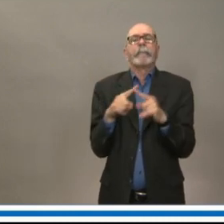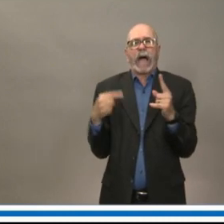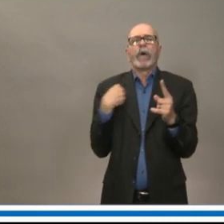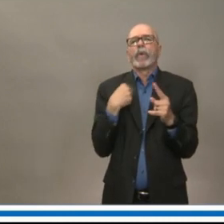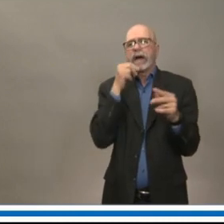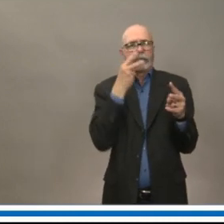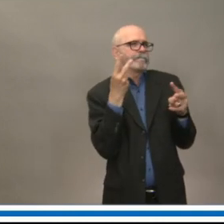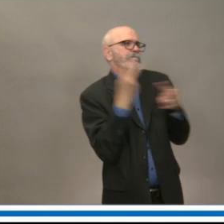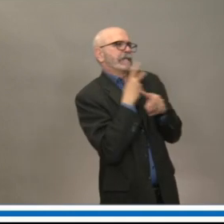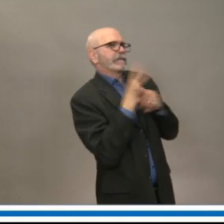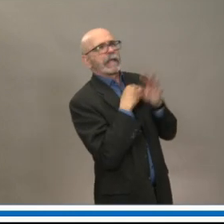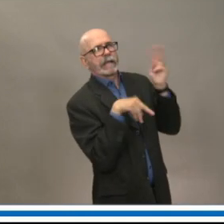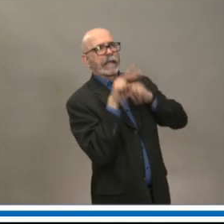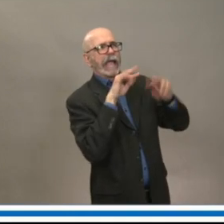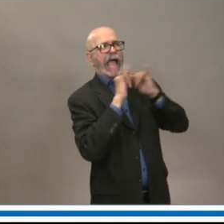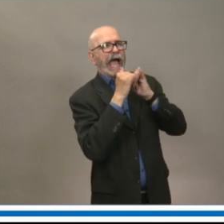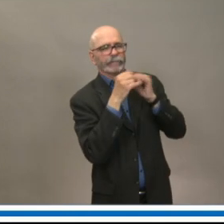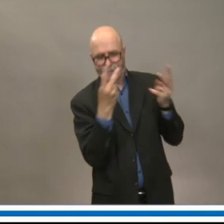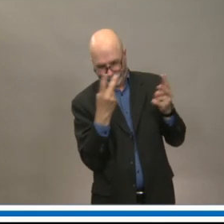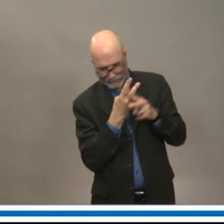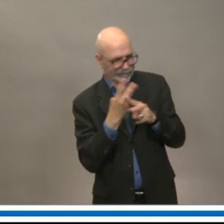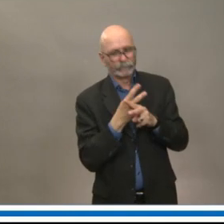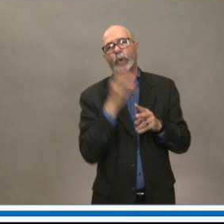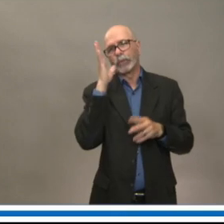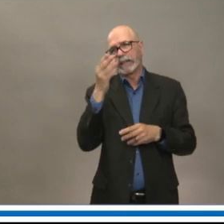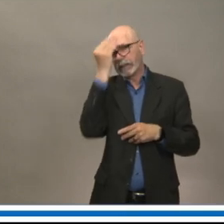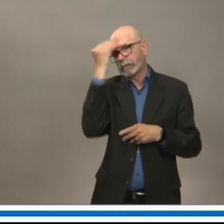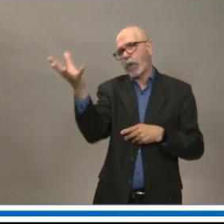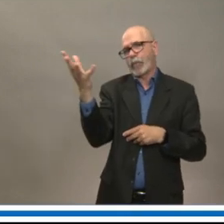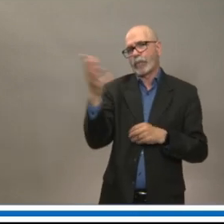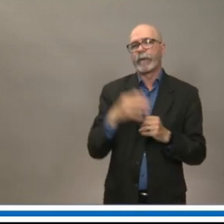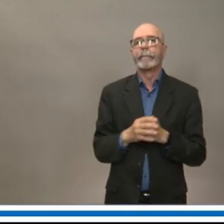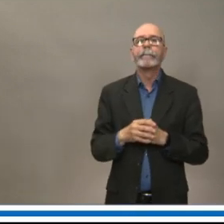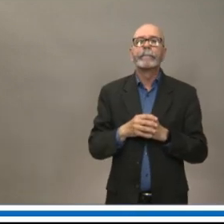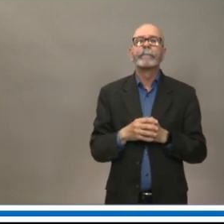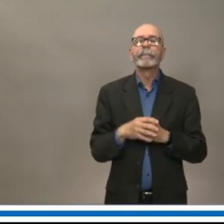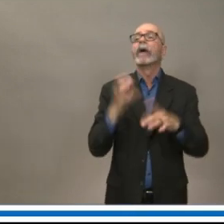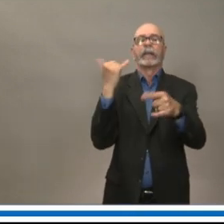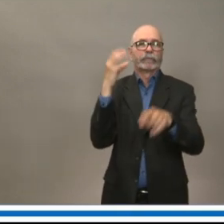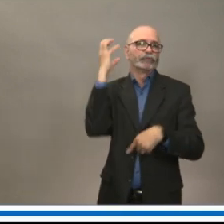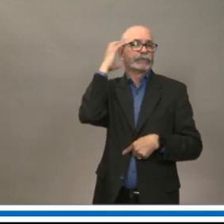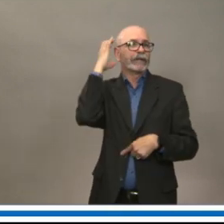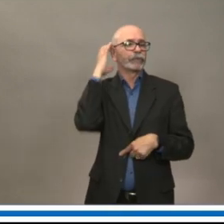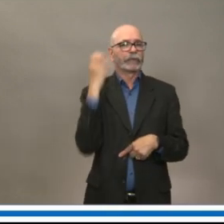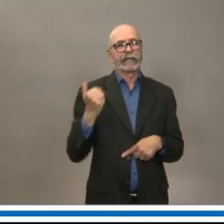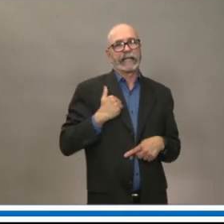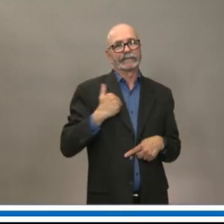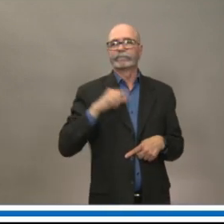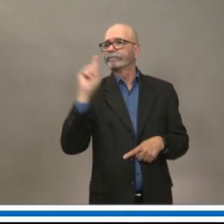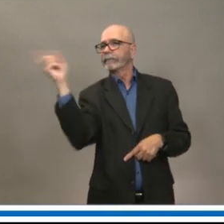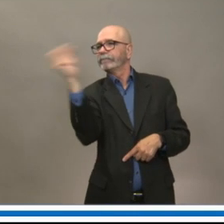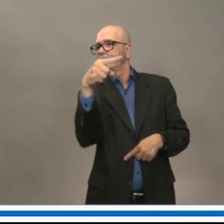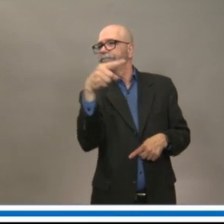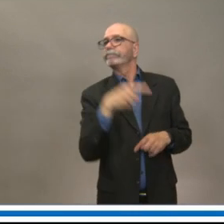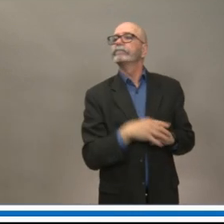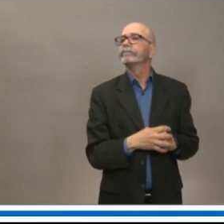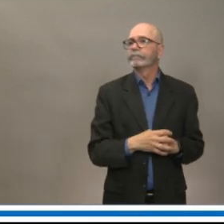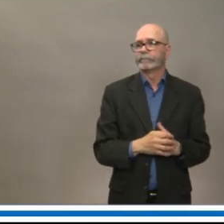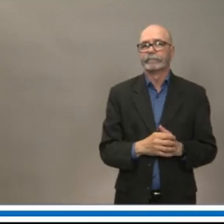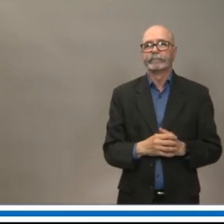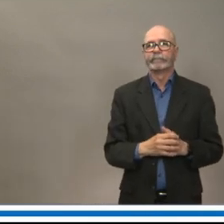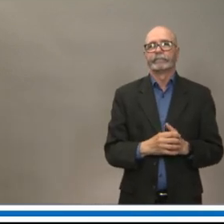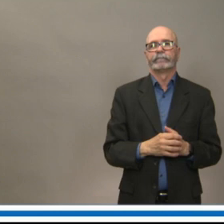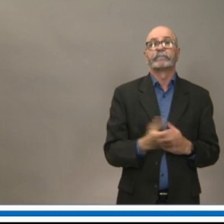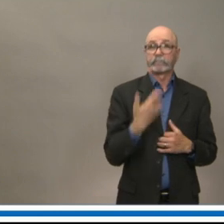Next question will go to Olivier with Radio Canada. Hi, my first question would be